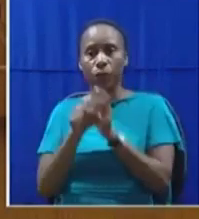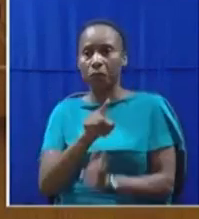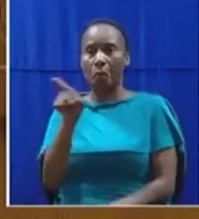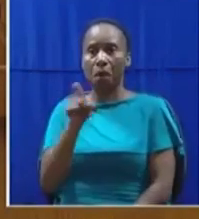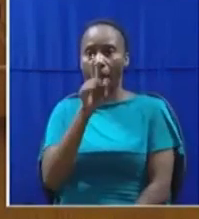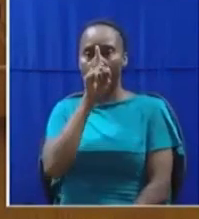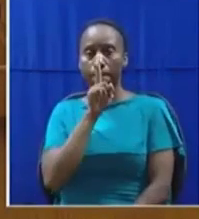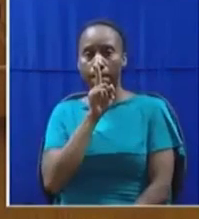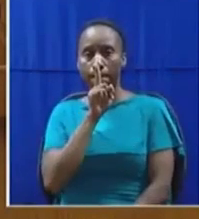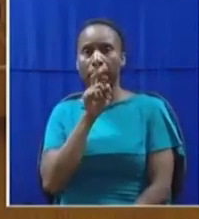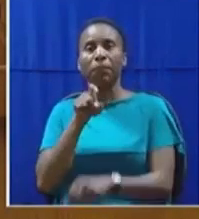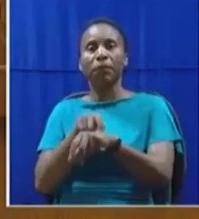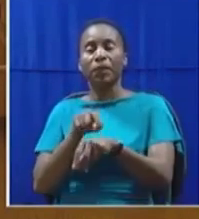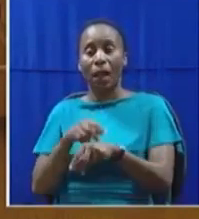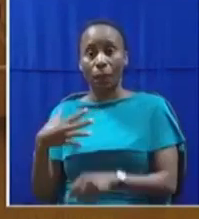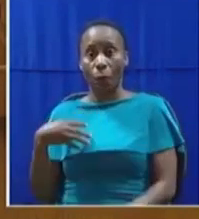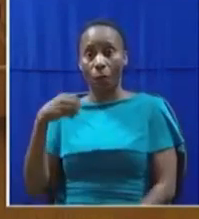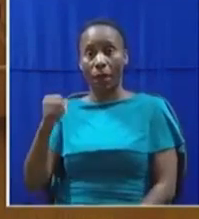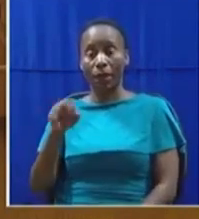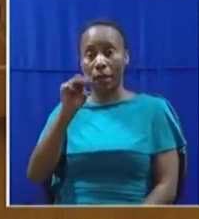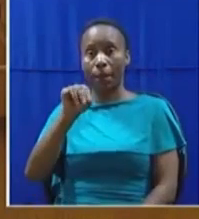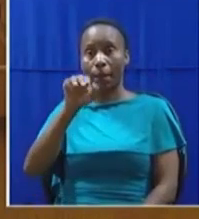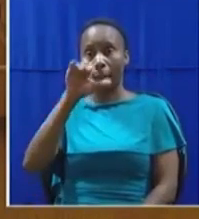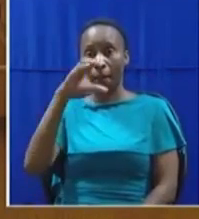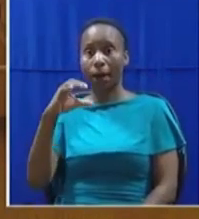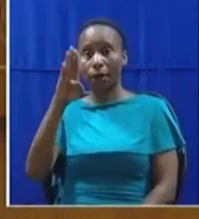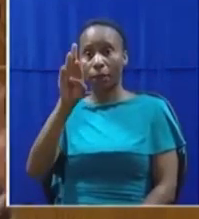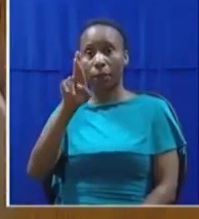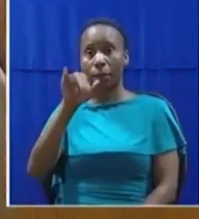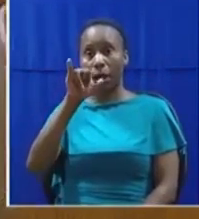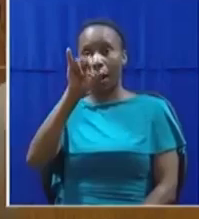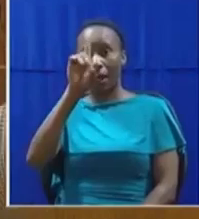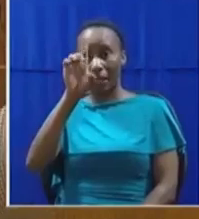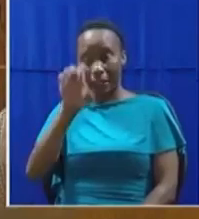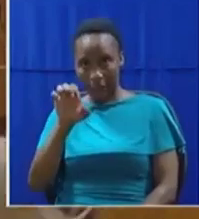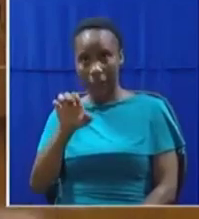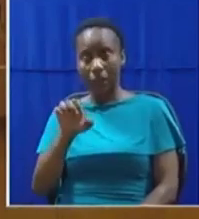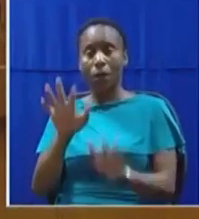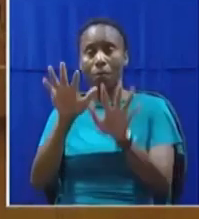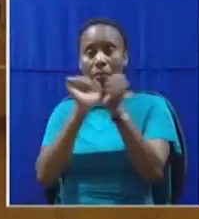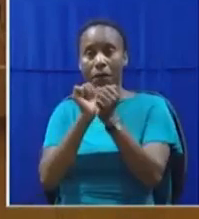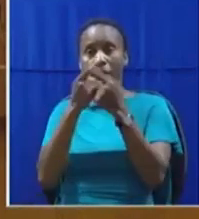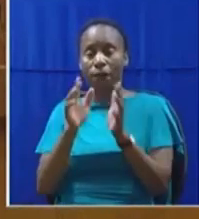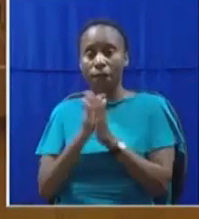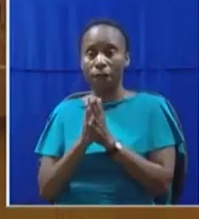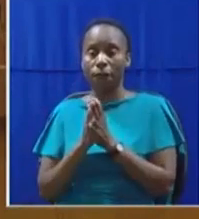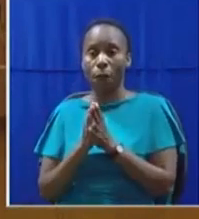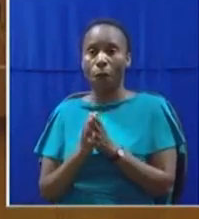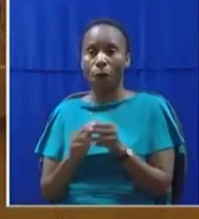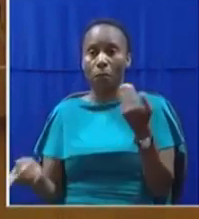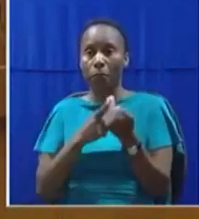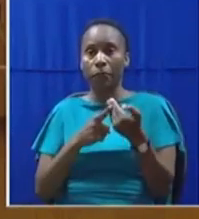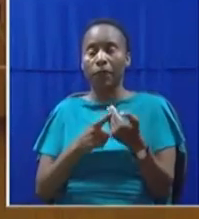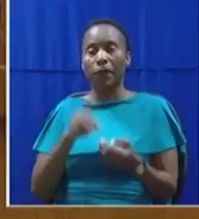When Comrade McBride was arrested for assault of his daughter, Honorable Mbele here wrote to